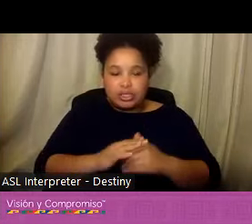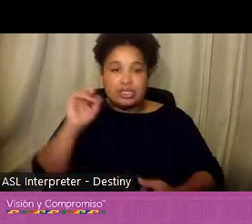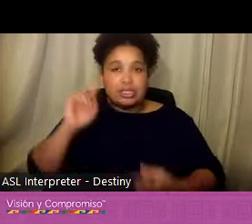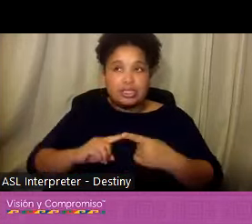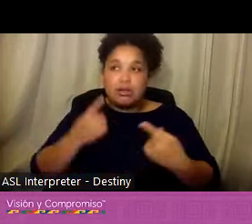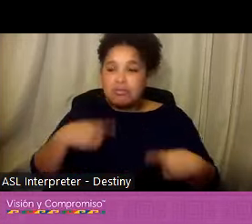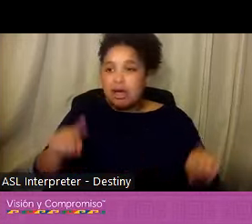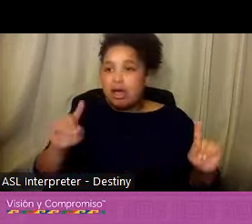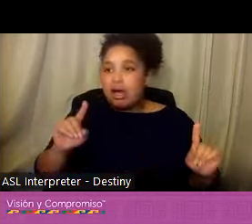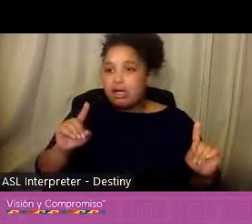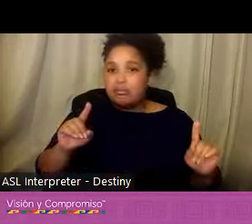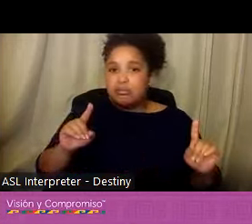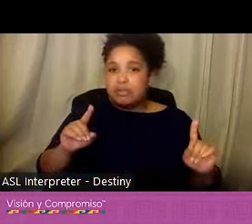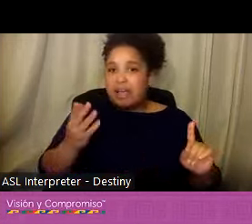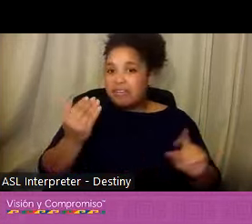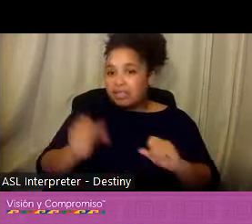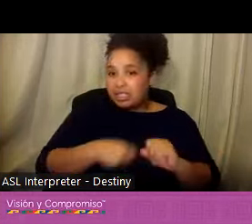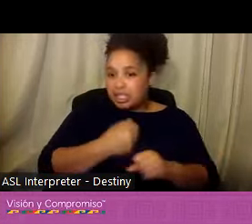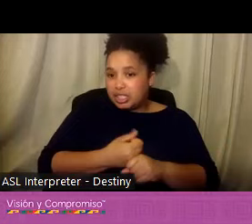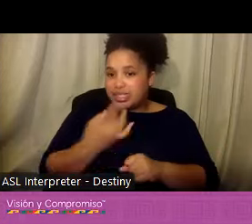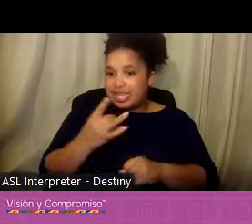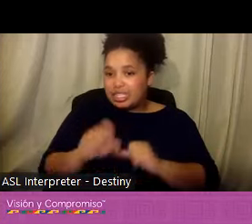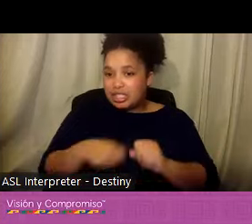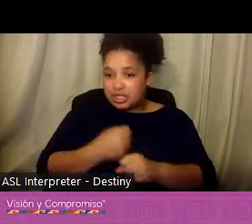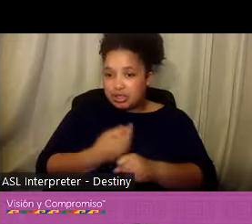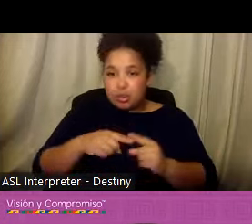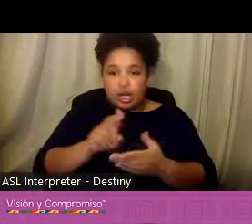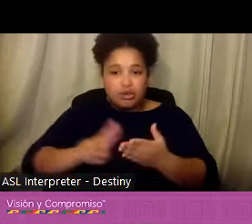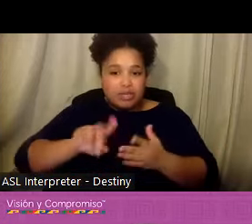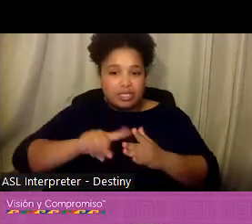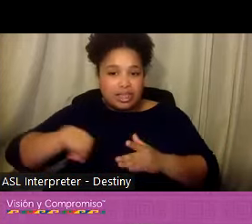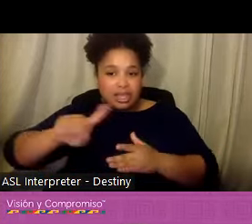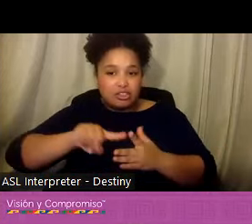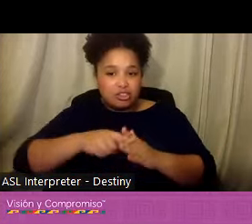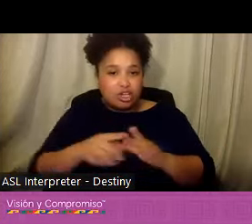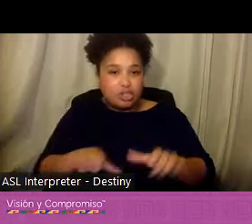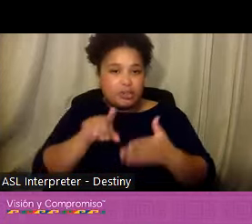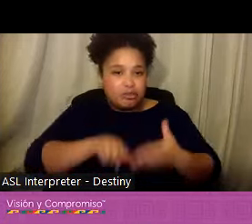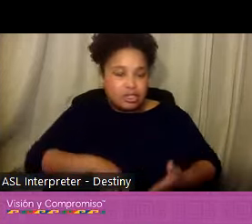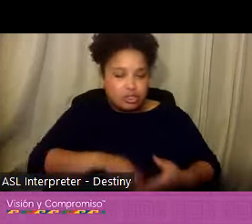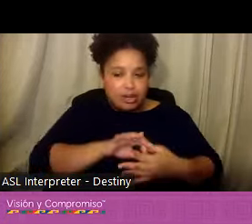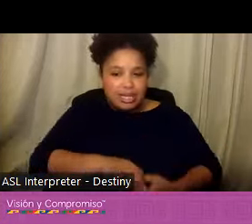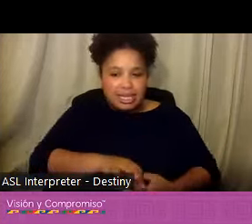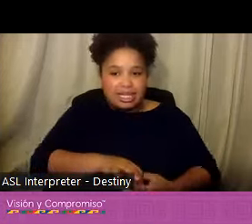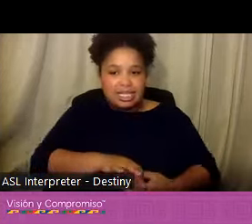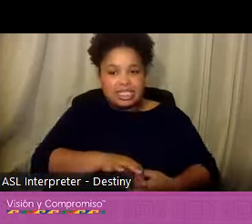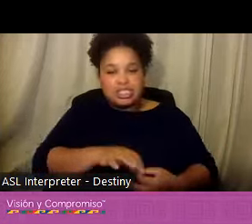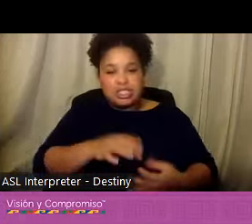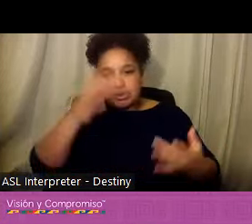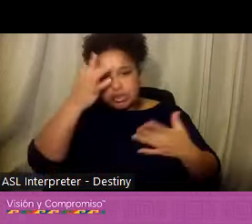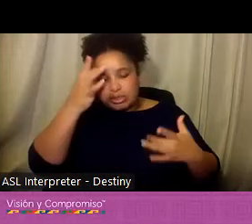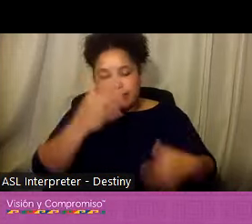probably, I'd say 15 years, 18 years, when universities started really doing research regarding chronic disease,